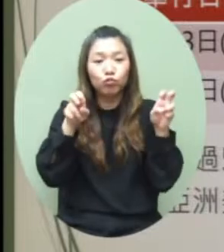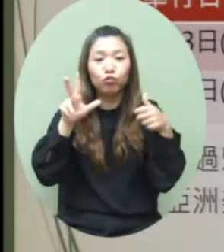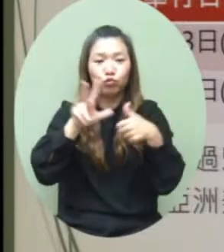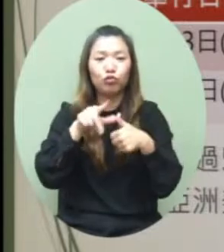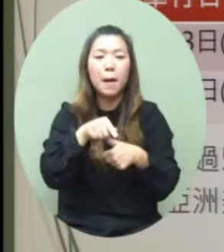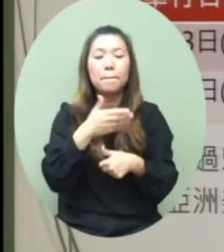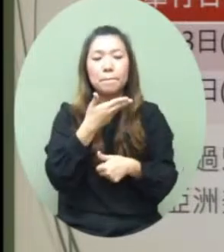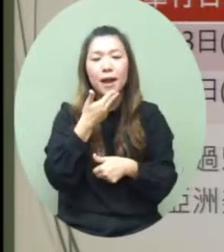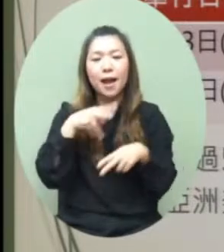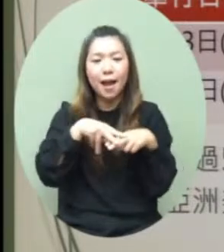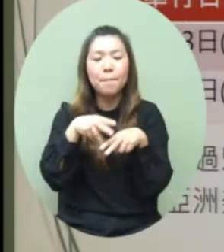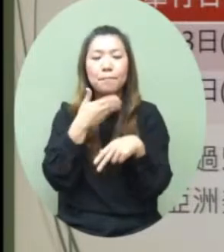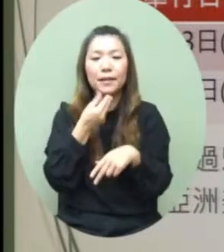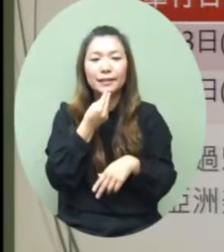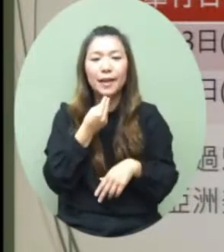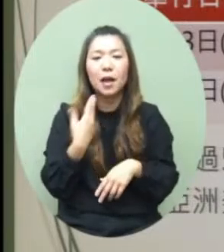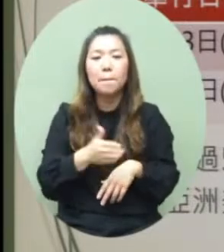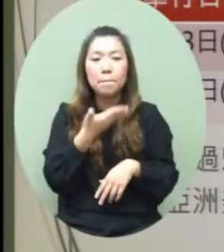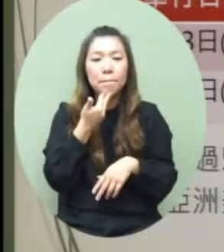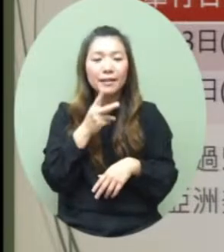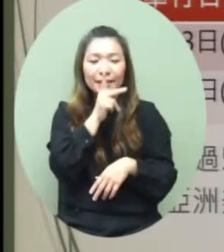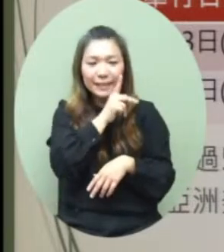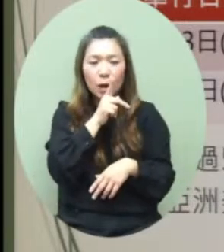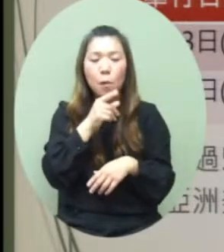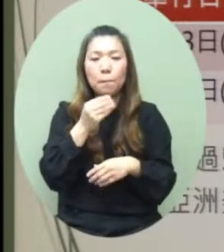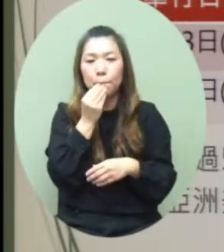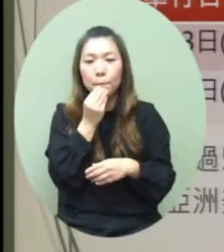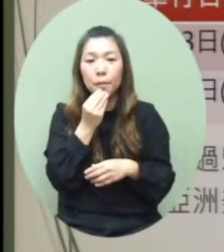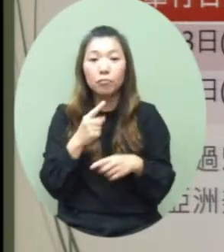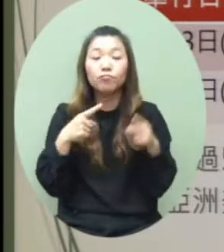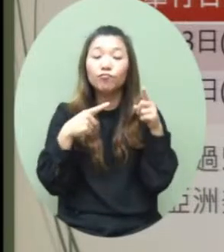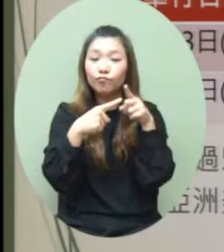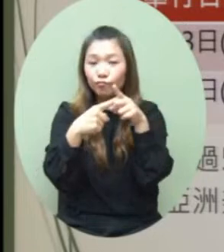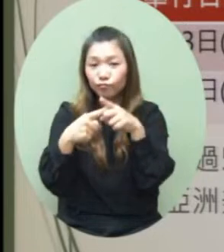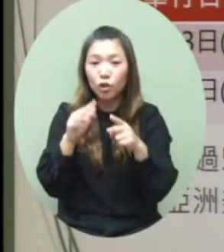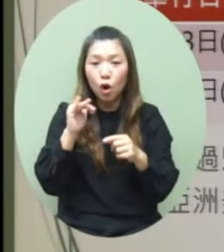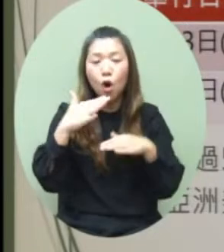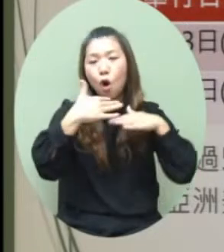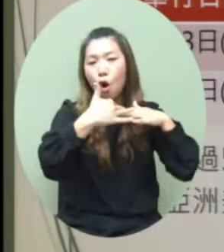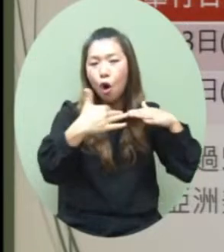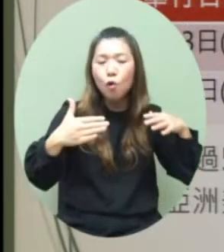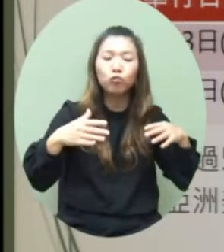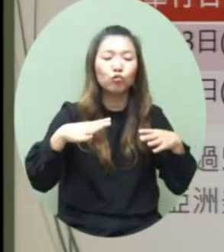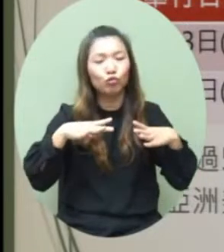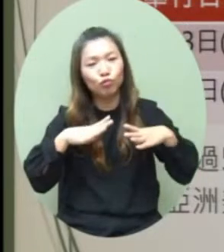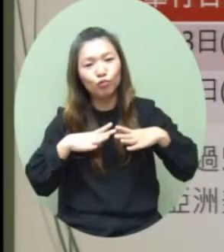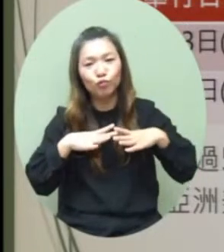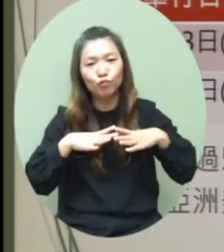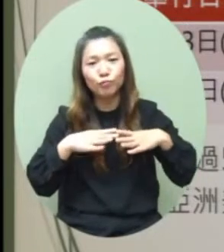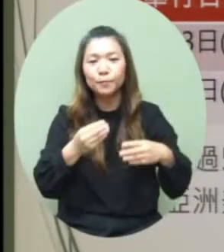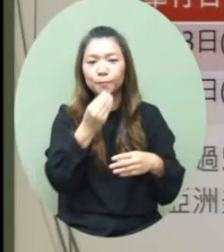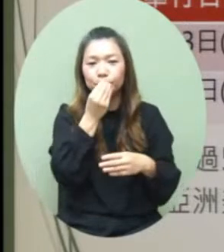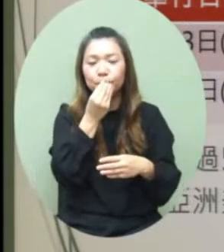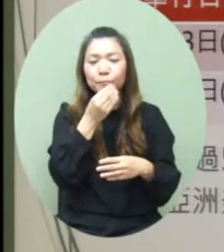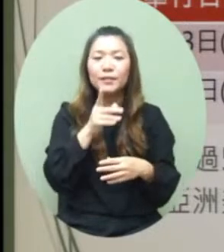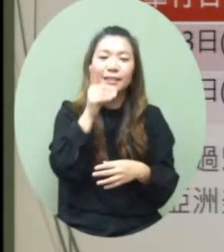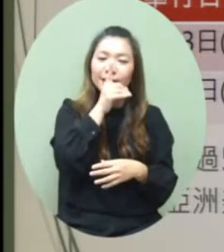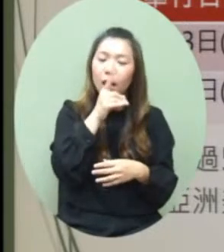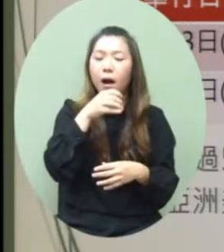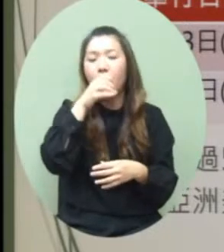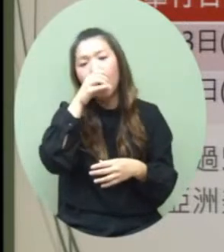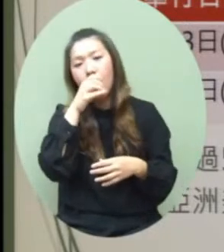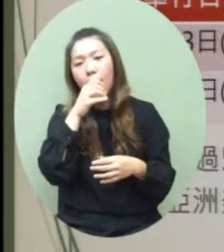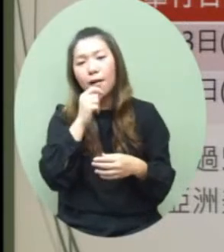June. Over 50 booths will be set up, and this marketplace will be adopting the theme of Asian